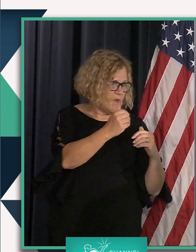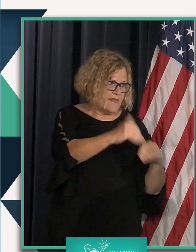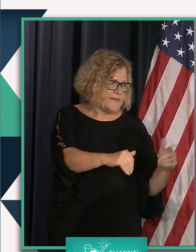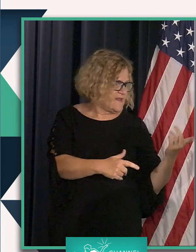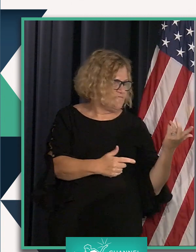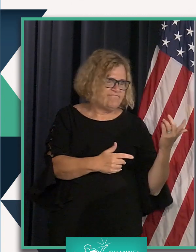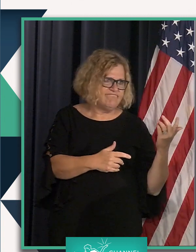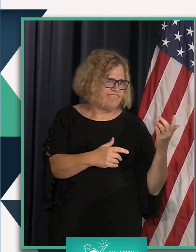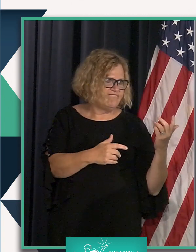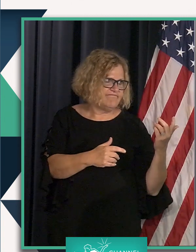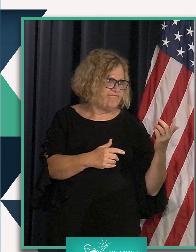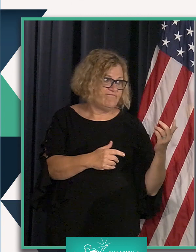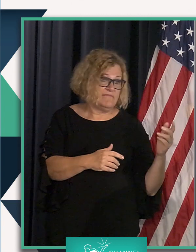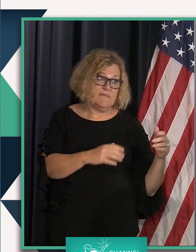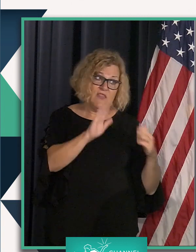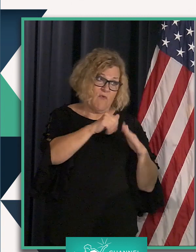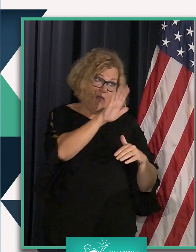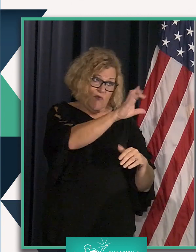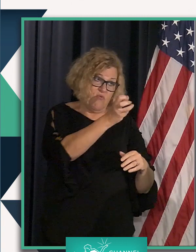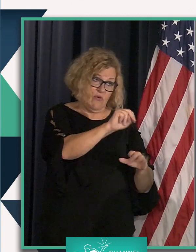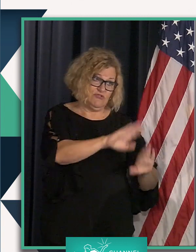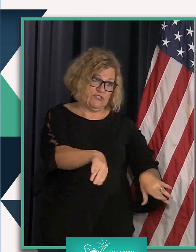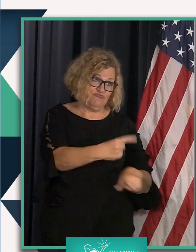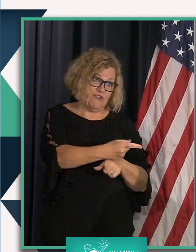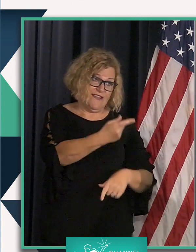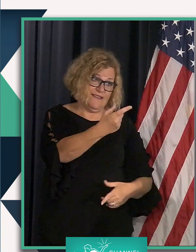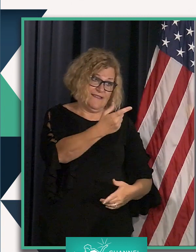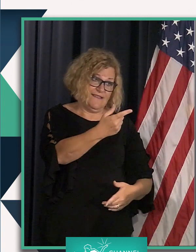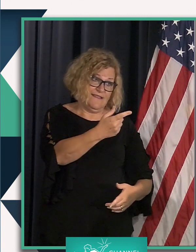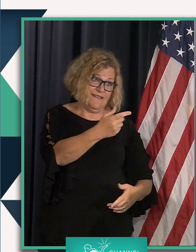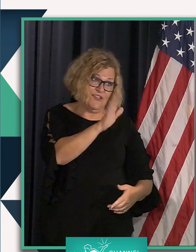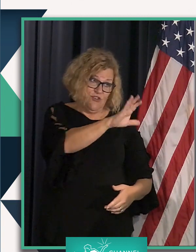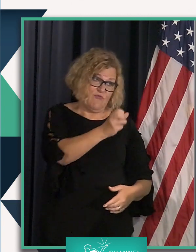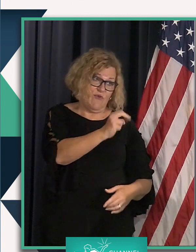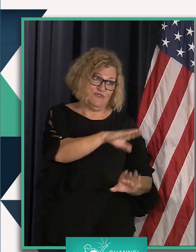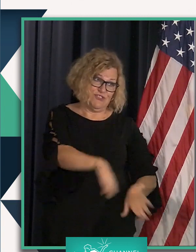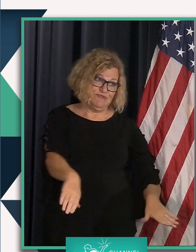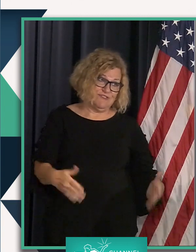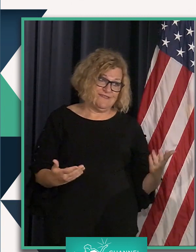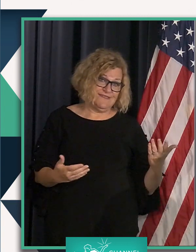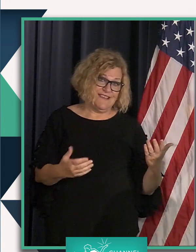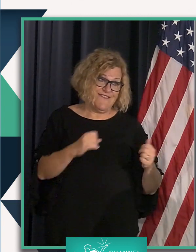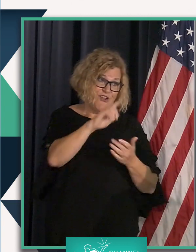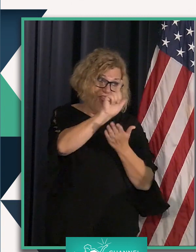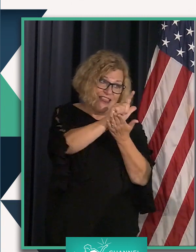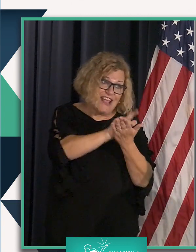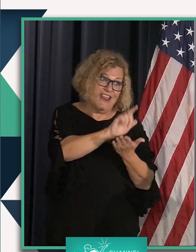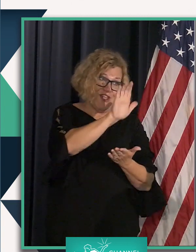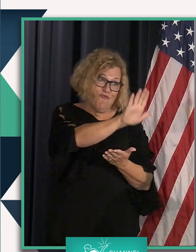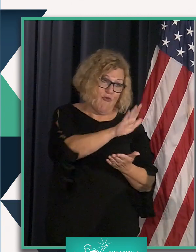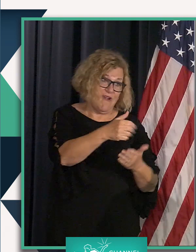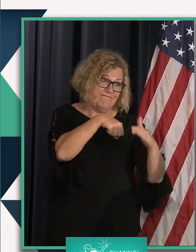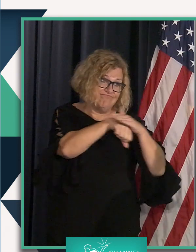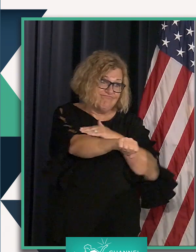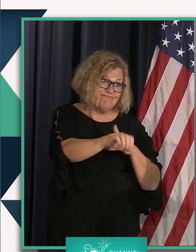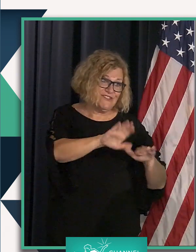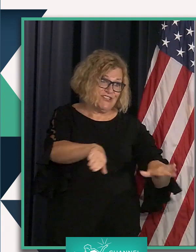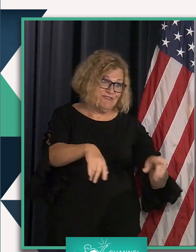we didn't max out in this I country. mean, they're all your kids, right? Not mine, but If they're all legally whoever